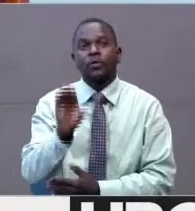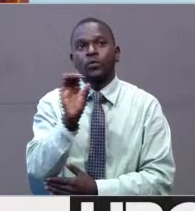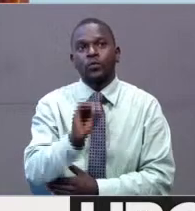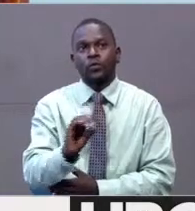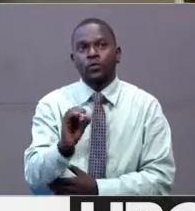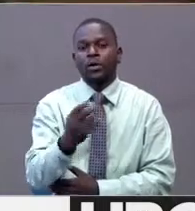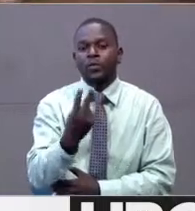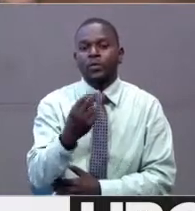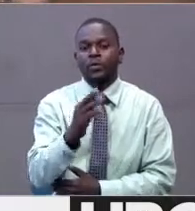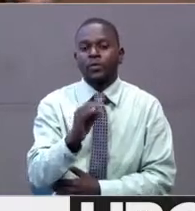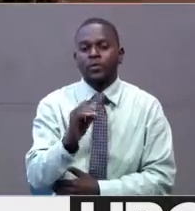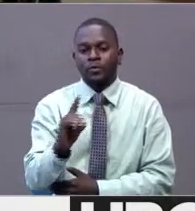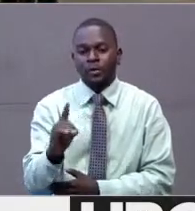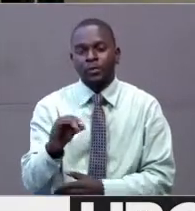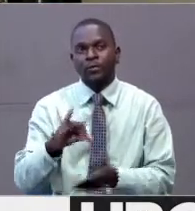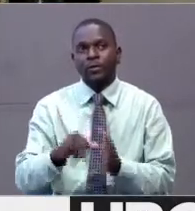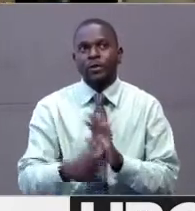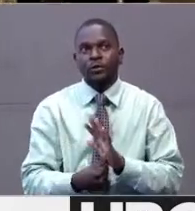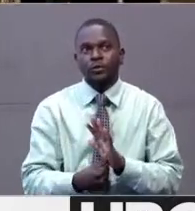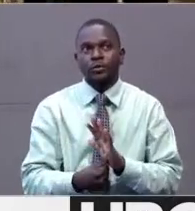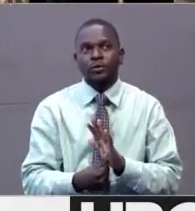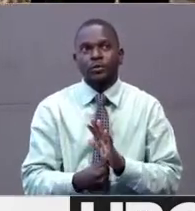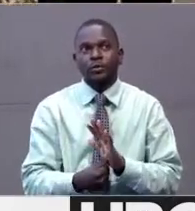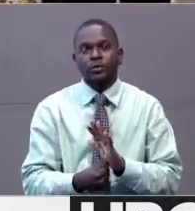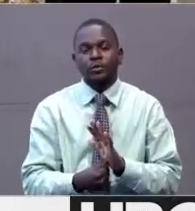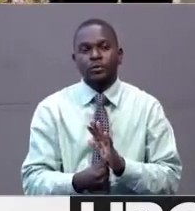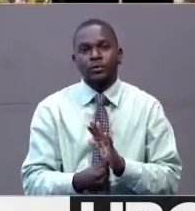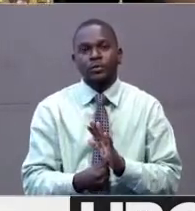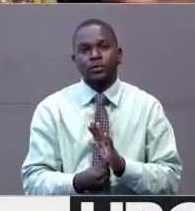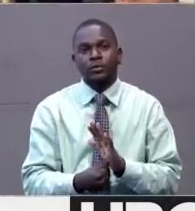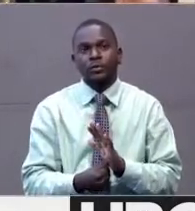2021 for mention of the case.